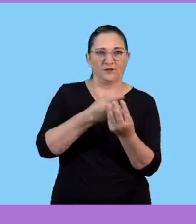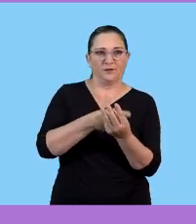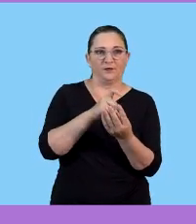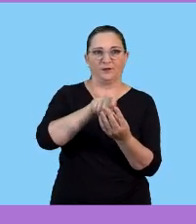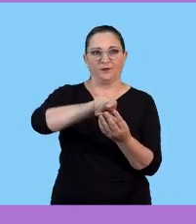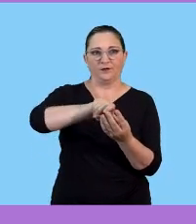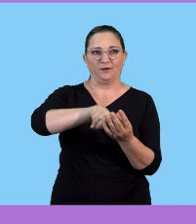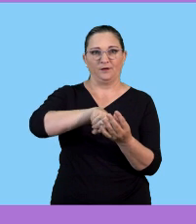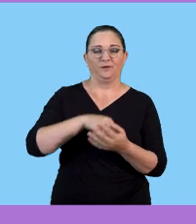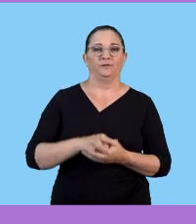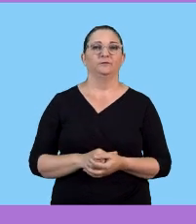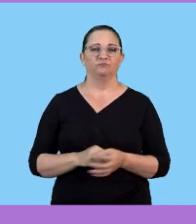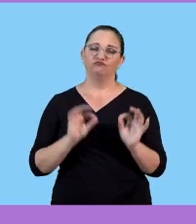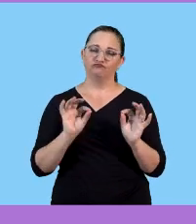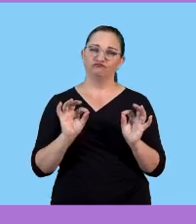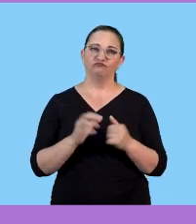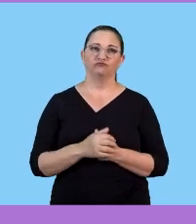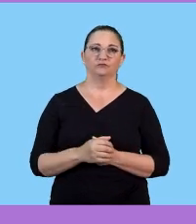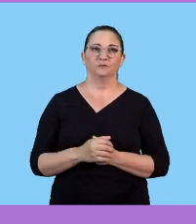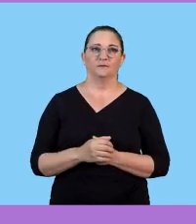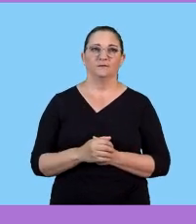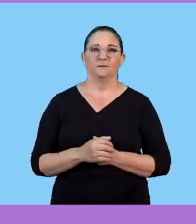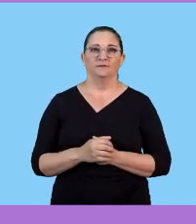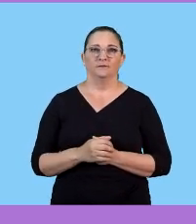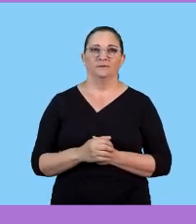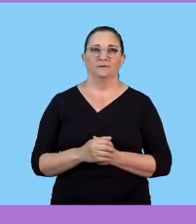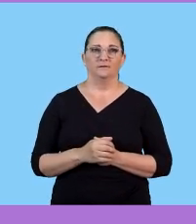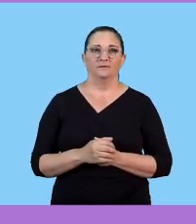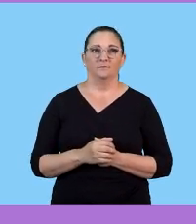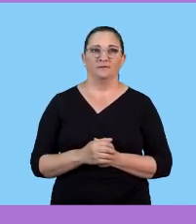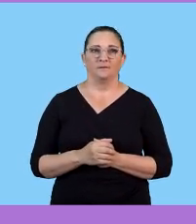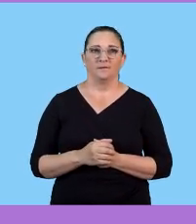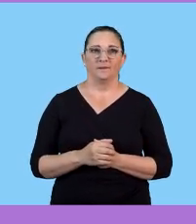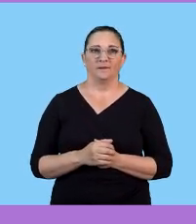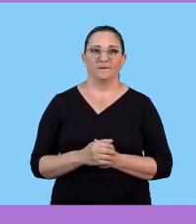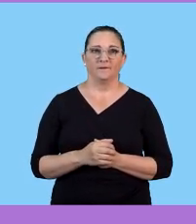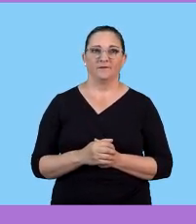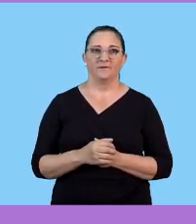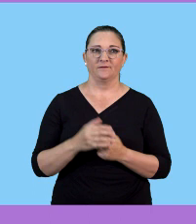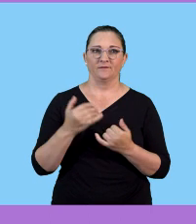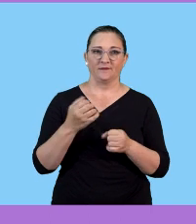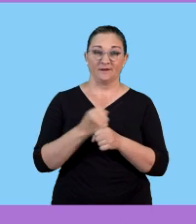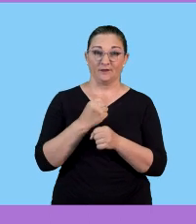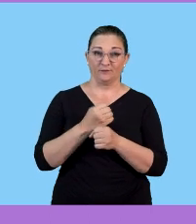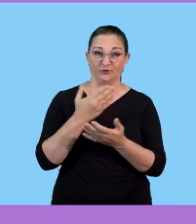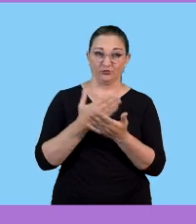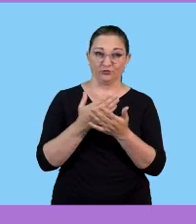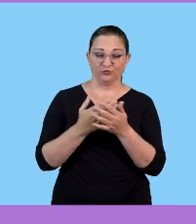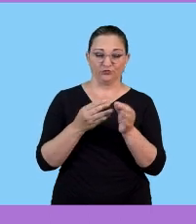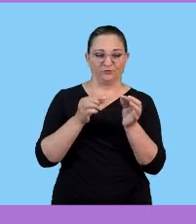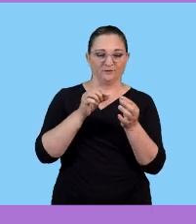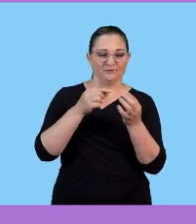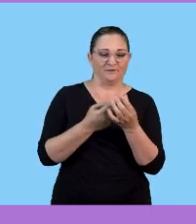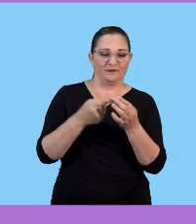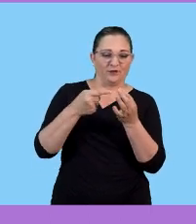work. All right. What do we need to do now? Make sure that that doesn't come loose. We tighten like that.